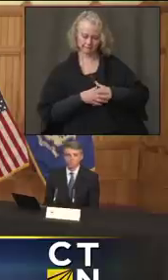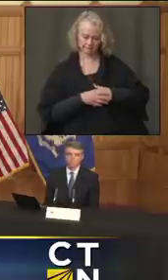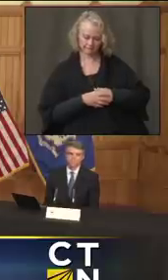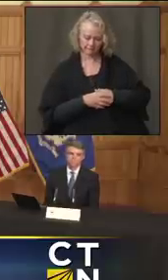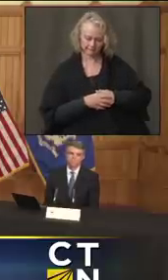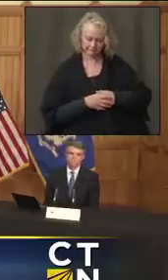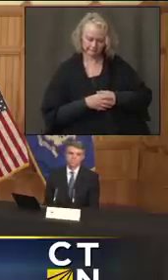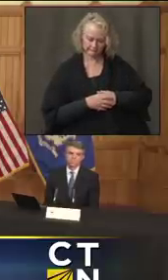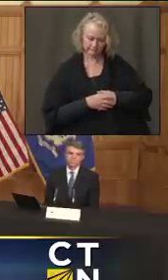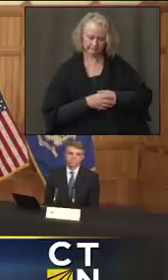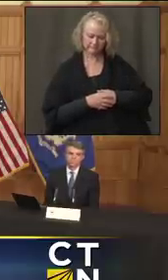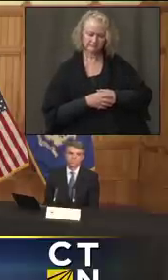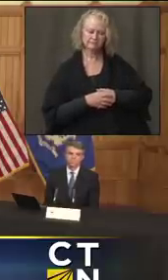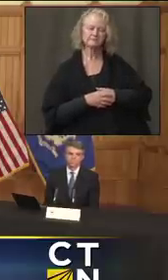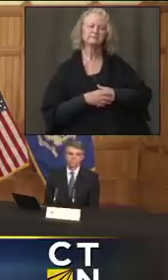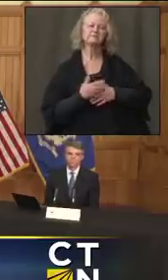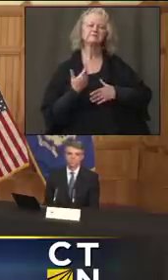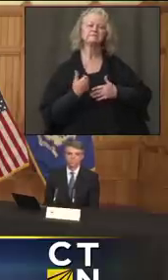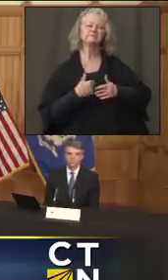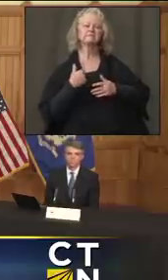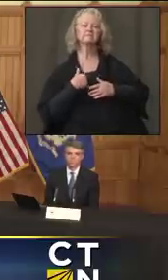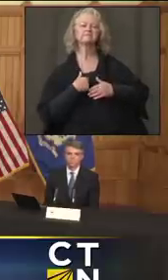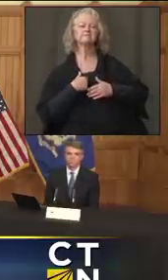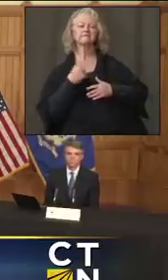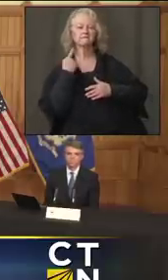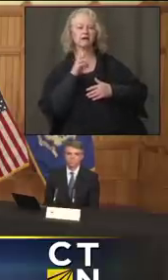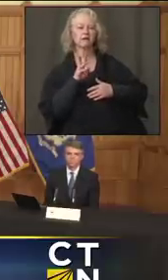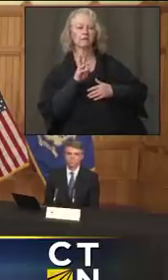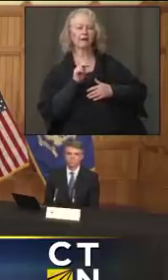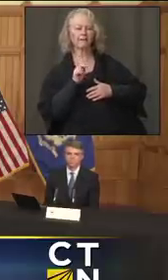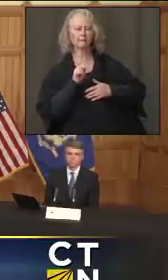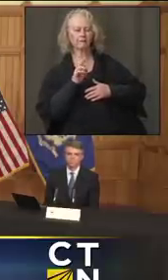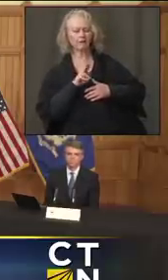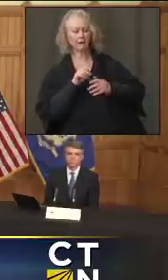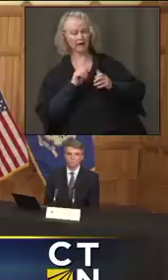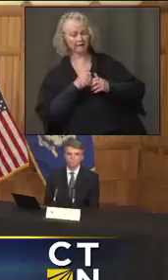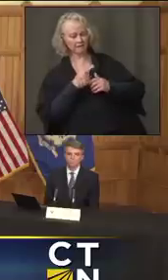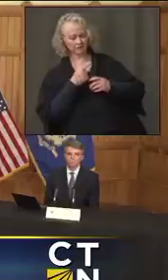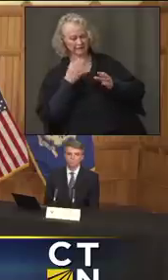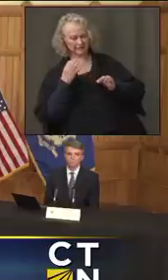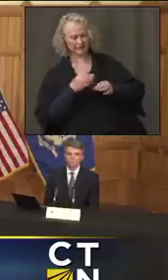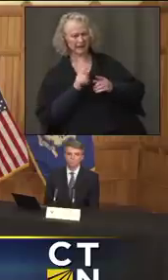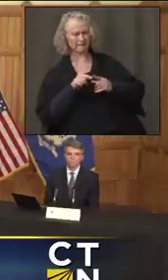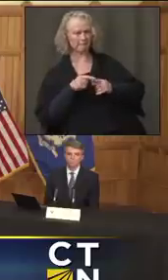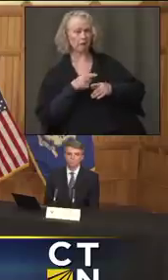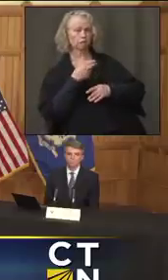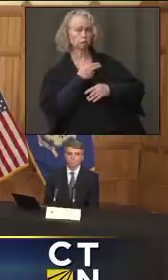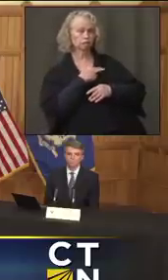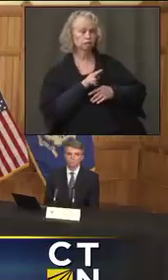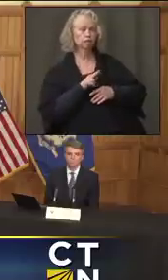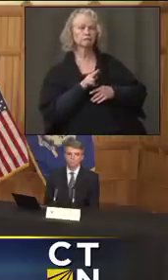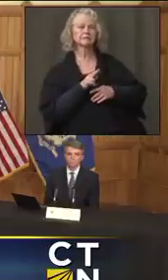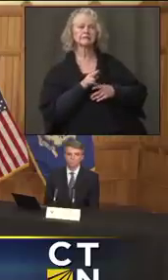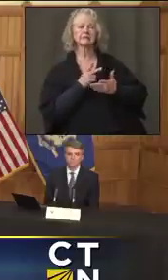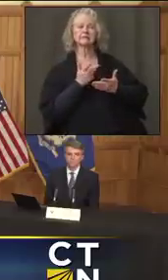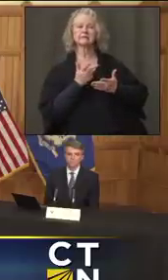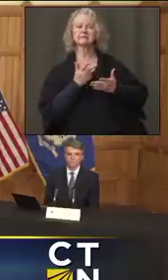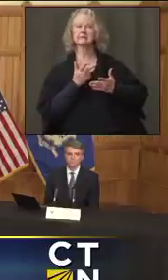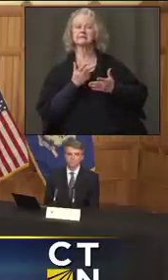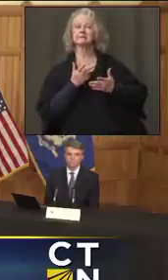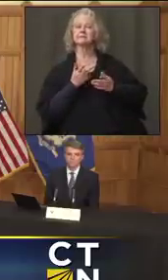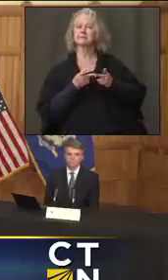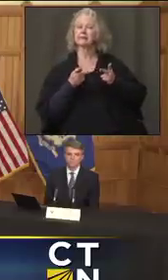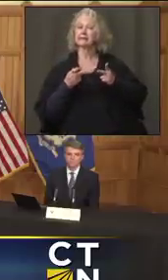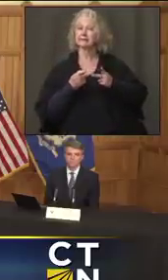Ali Rashofsky for WNPR. Have you decided how religious institutions might be able to